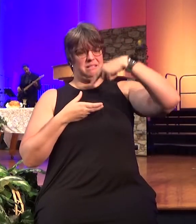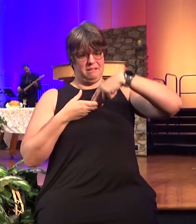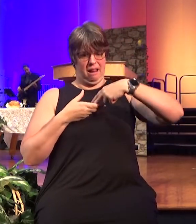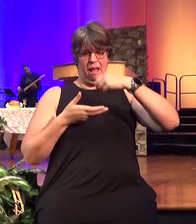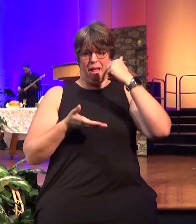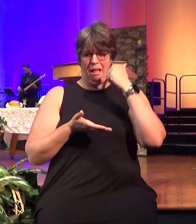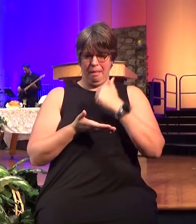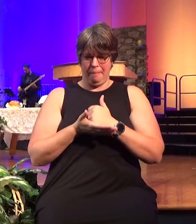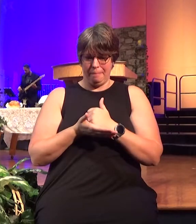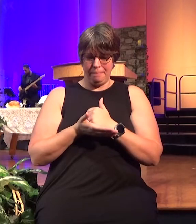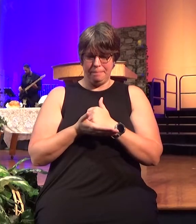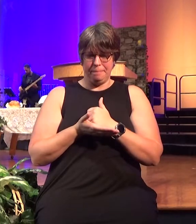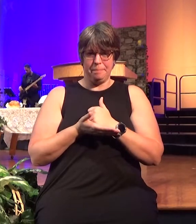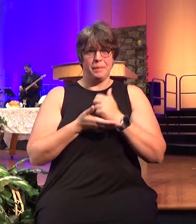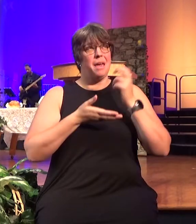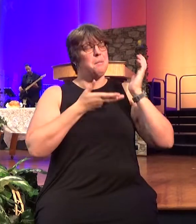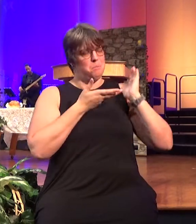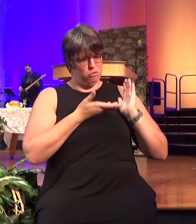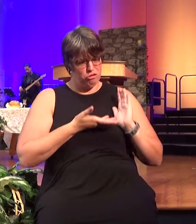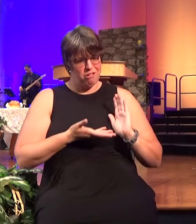Bring me to a new